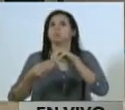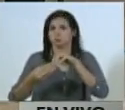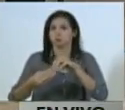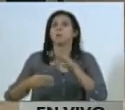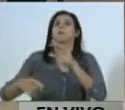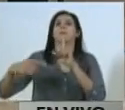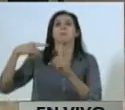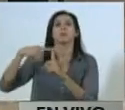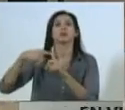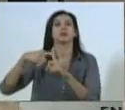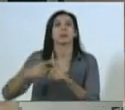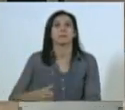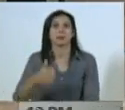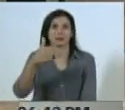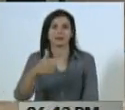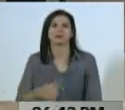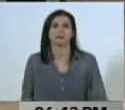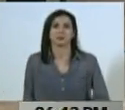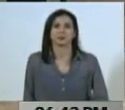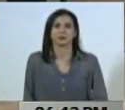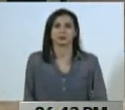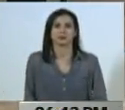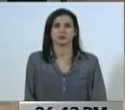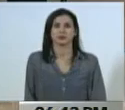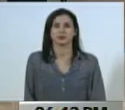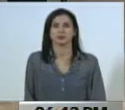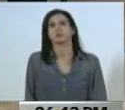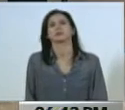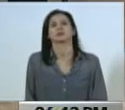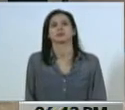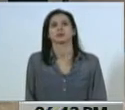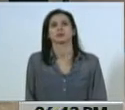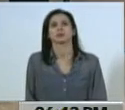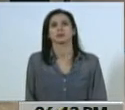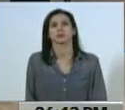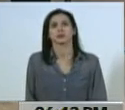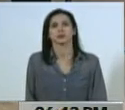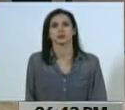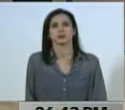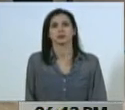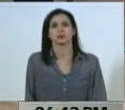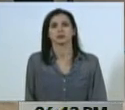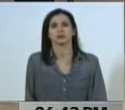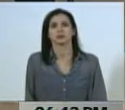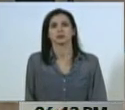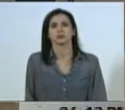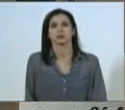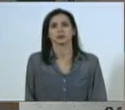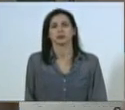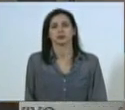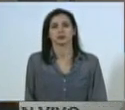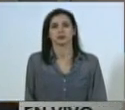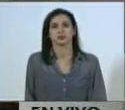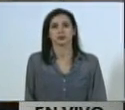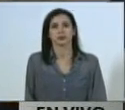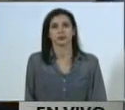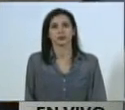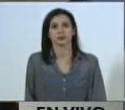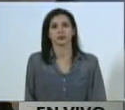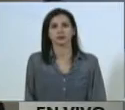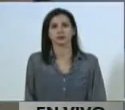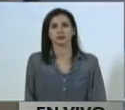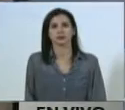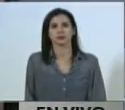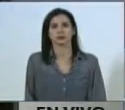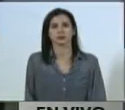más positiva. But we were faced with huge challenges going forward to put into implementation the